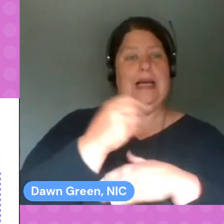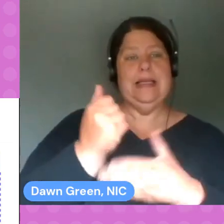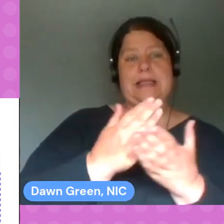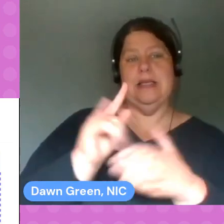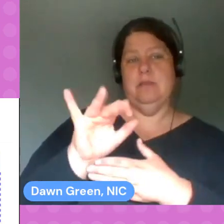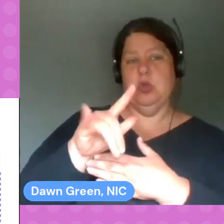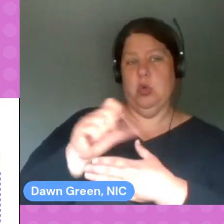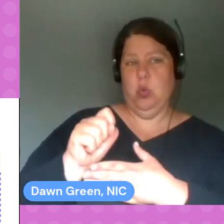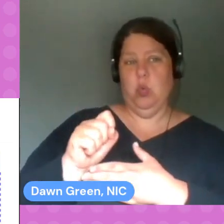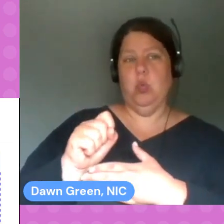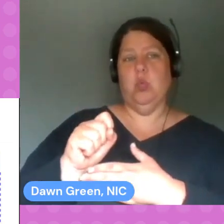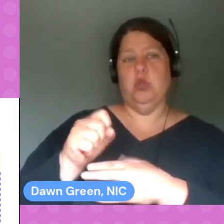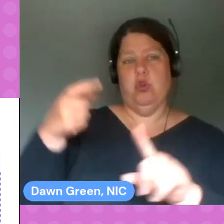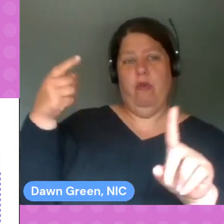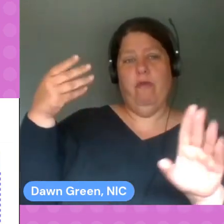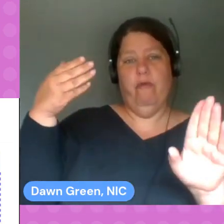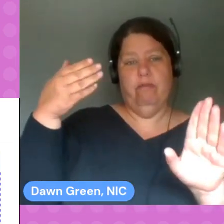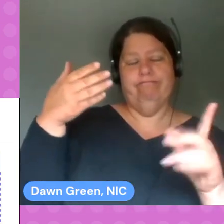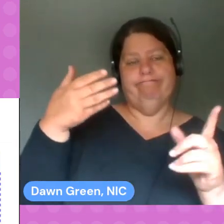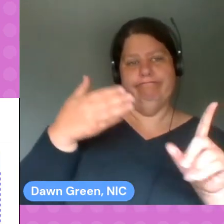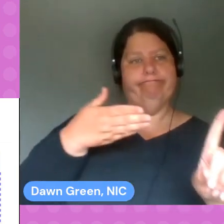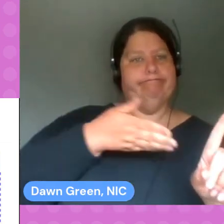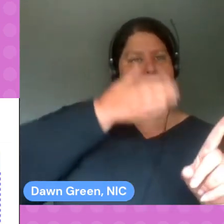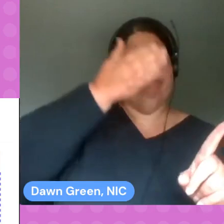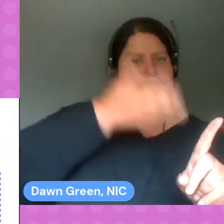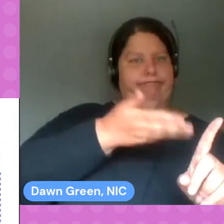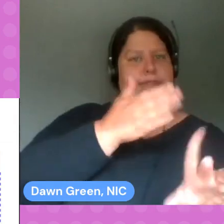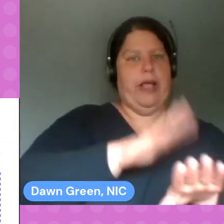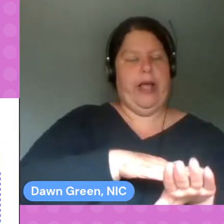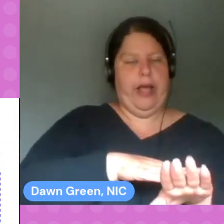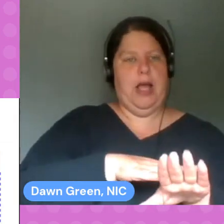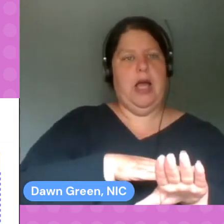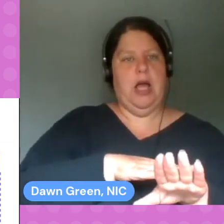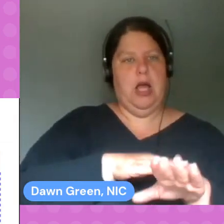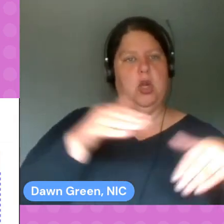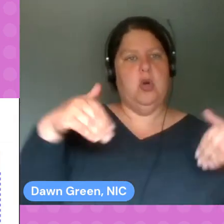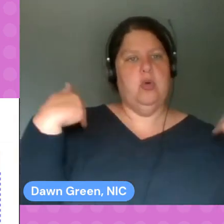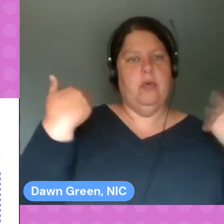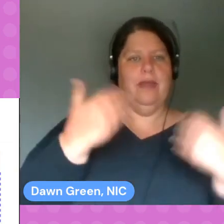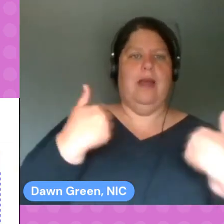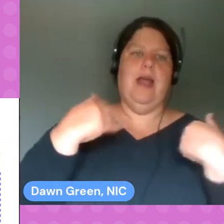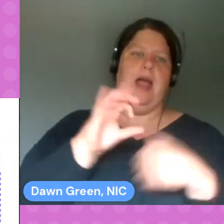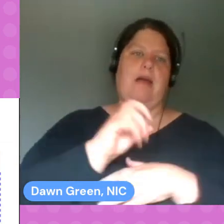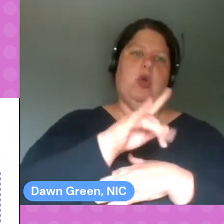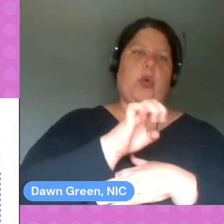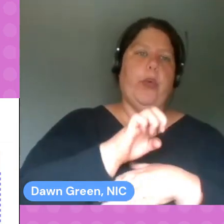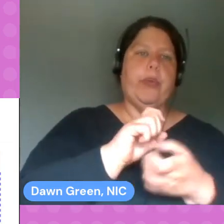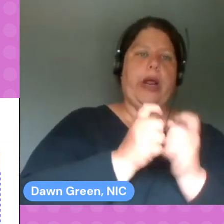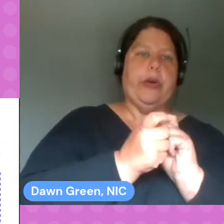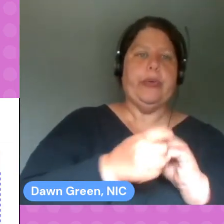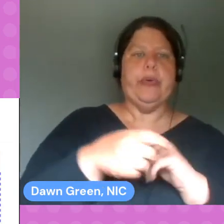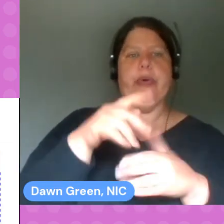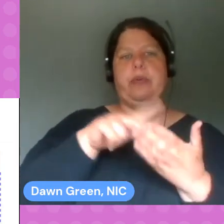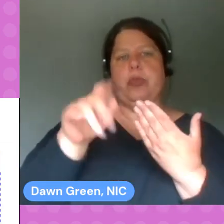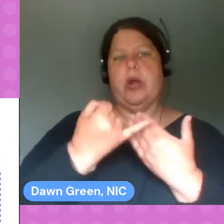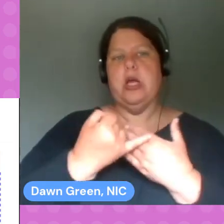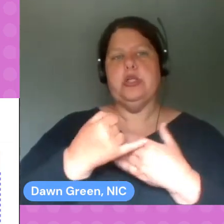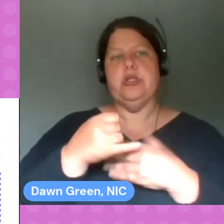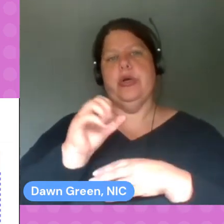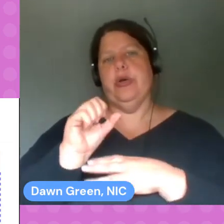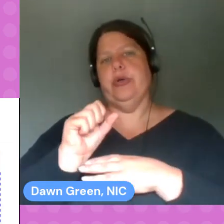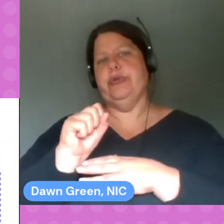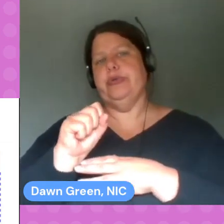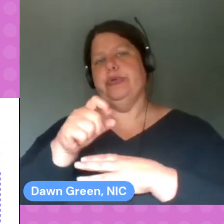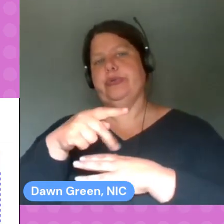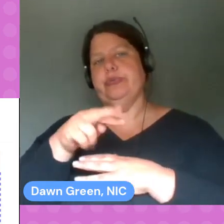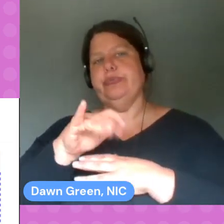at youth. So we do have, though, still there's the code editor, there's the project itself, there's the sprites, there's all the different